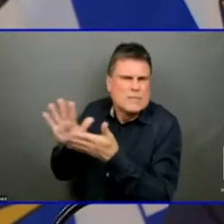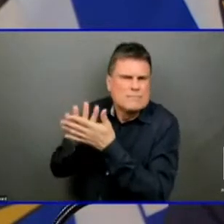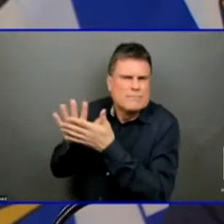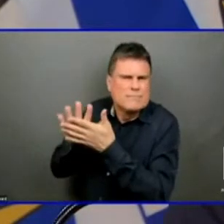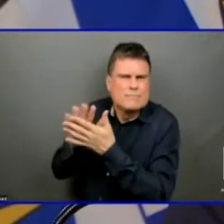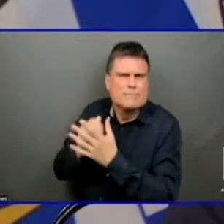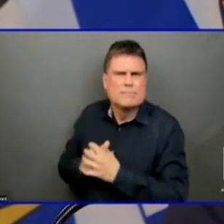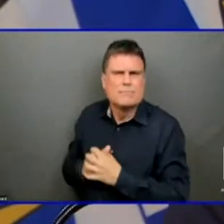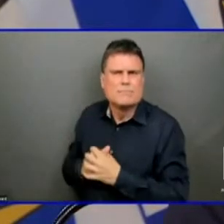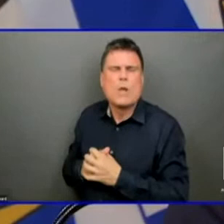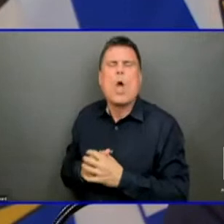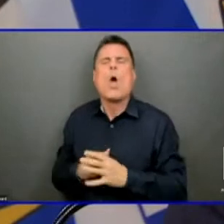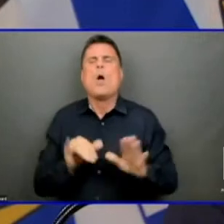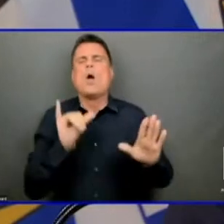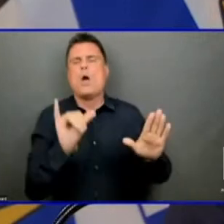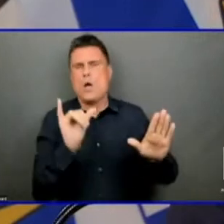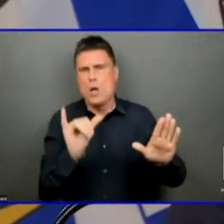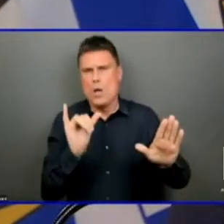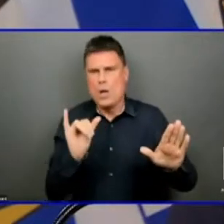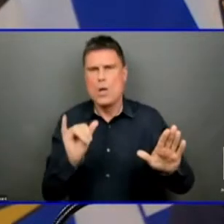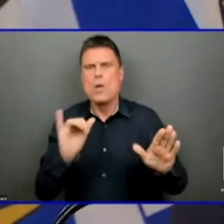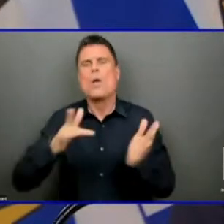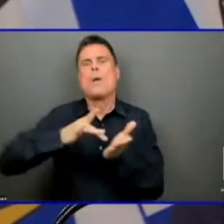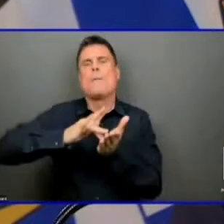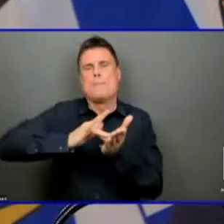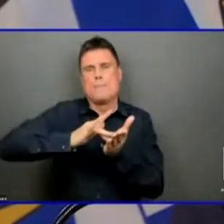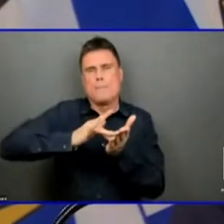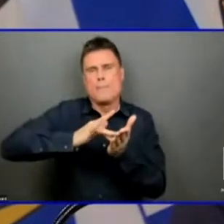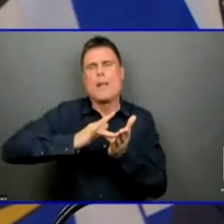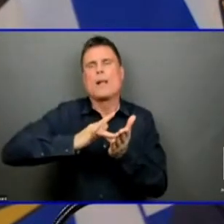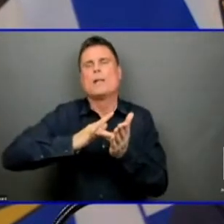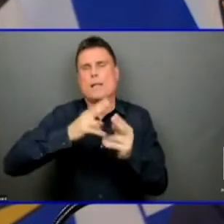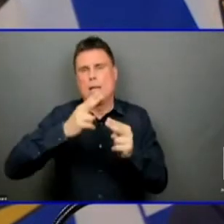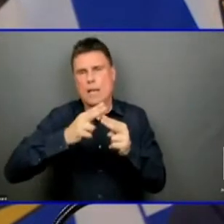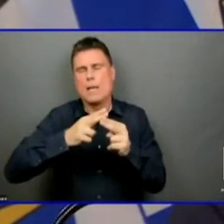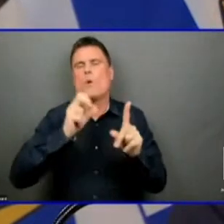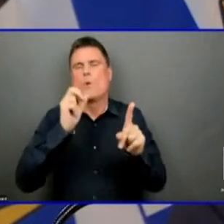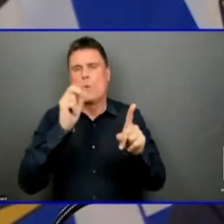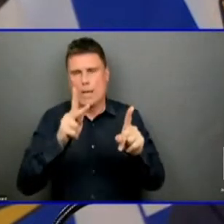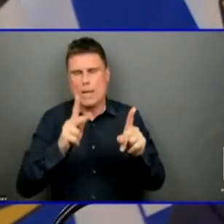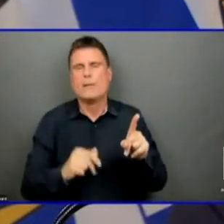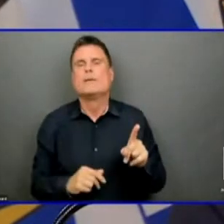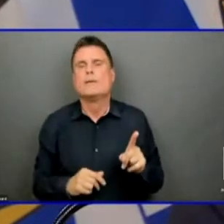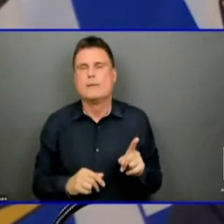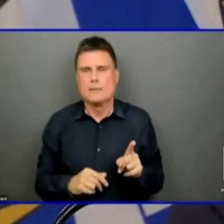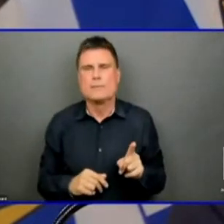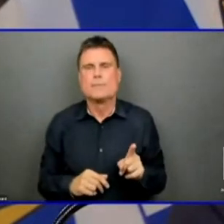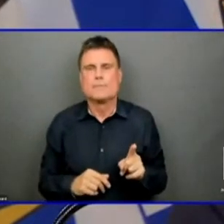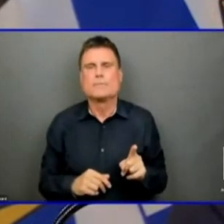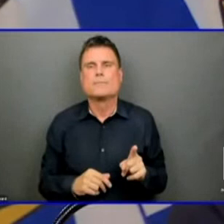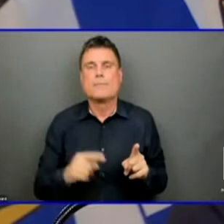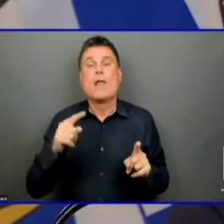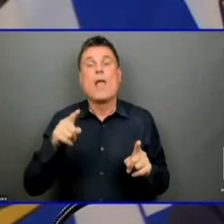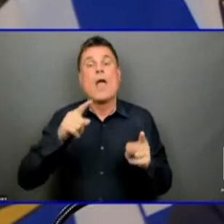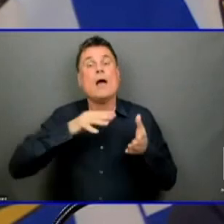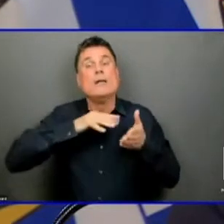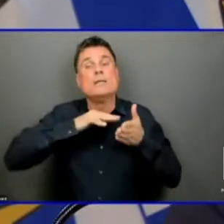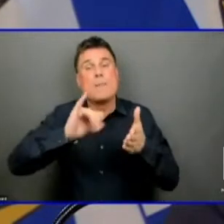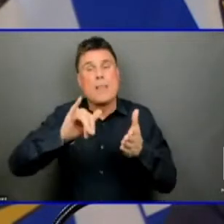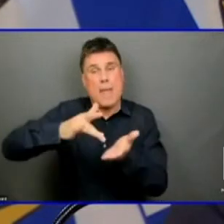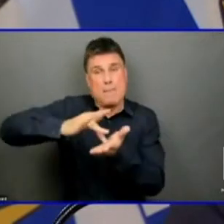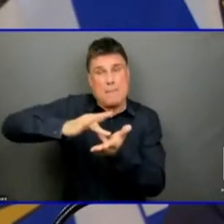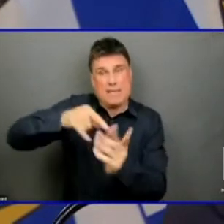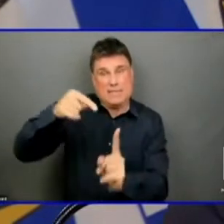Bamlanivimab. Yes. It's funny, I was just talking with the clinicians who were leading that